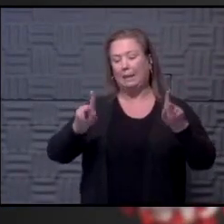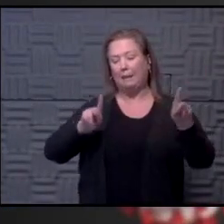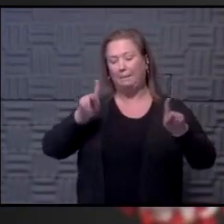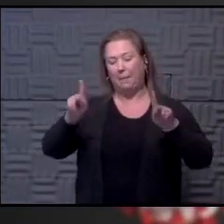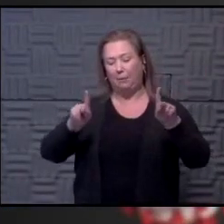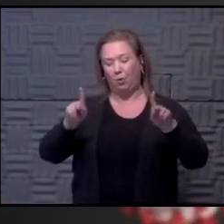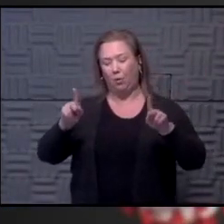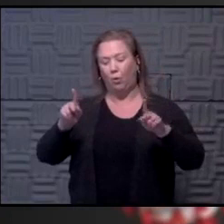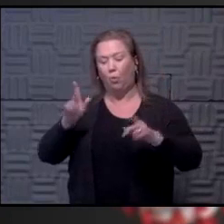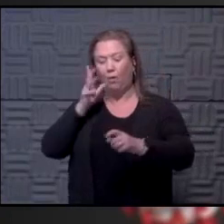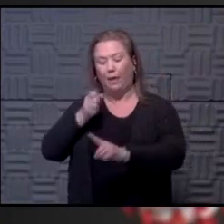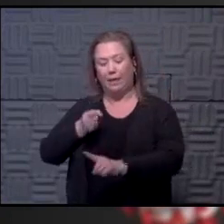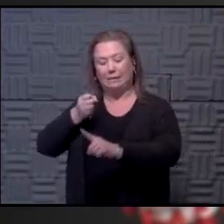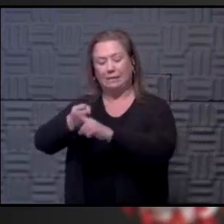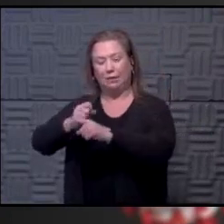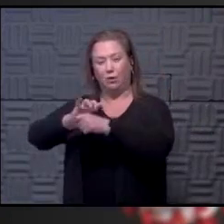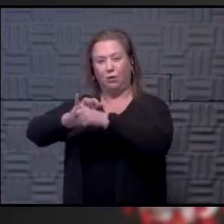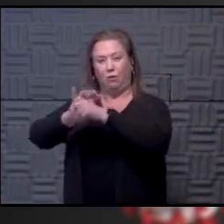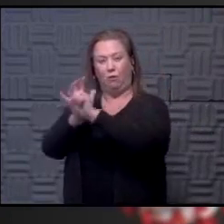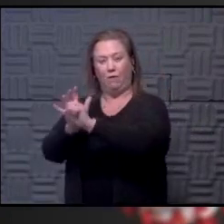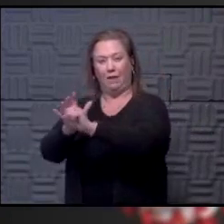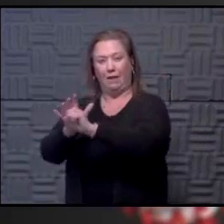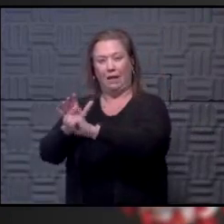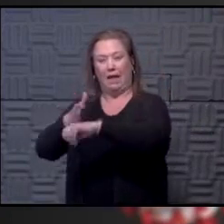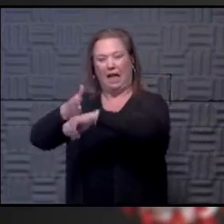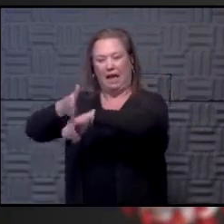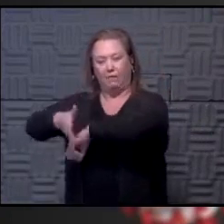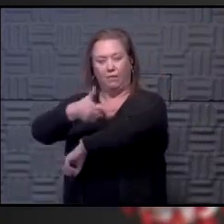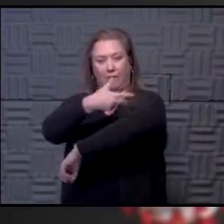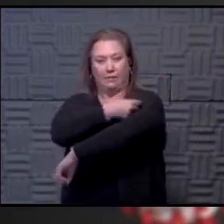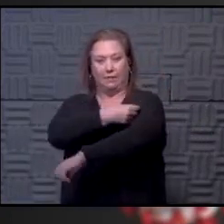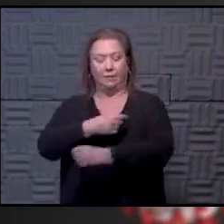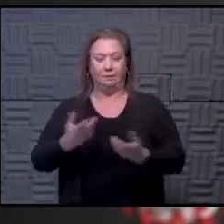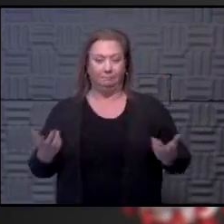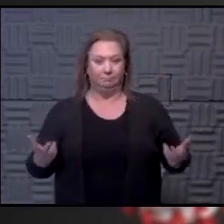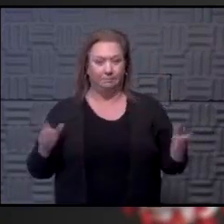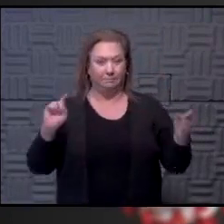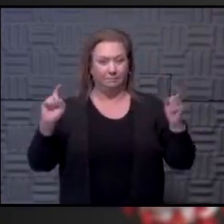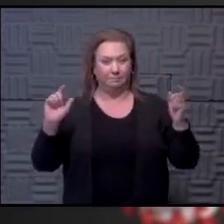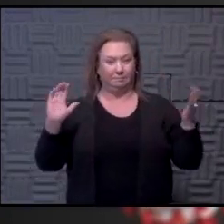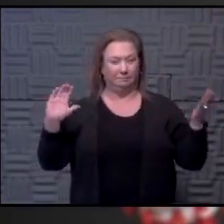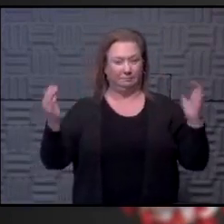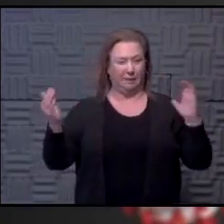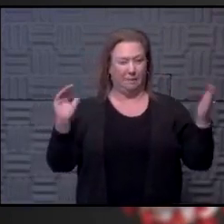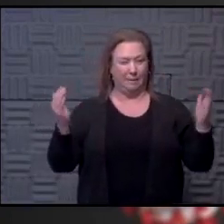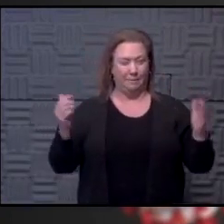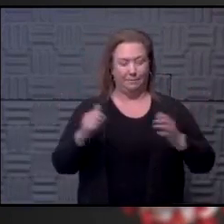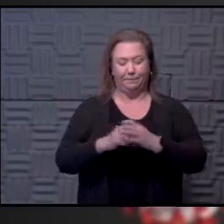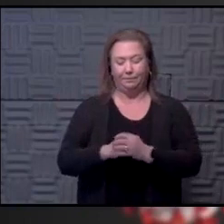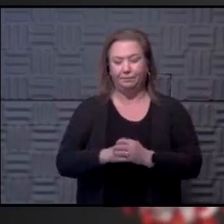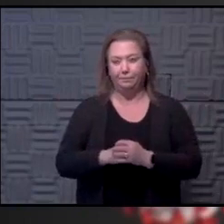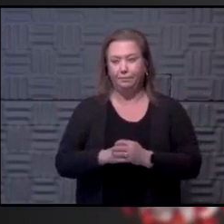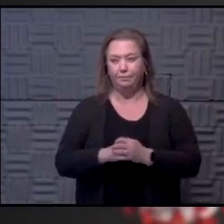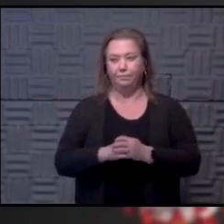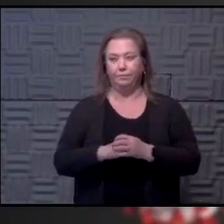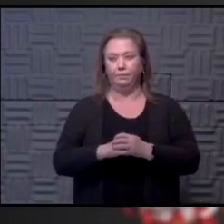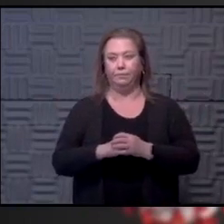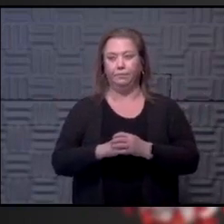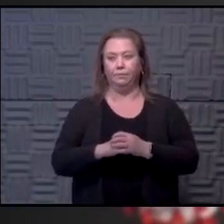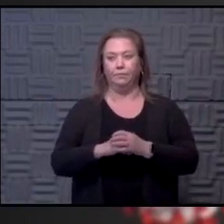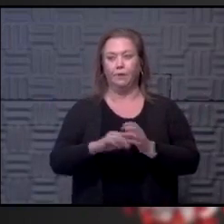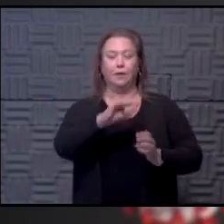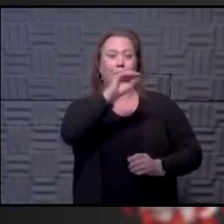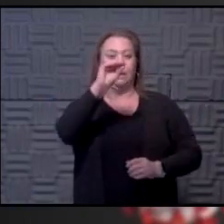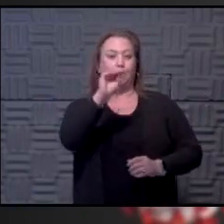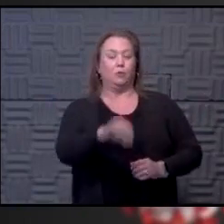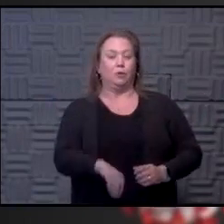after they're vaccinated? All right, Hawk, let's take a swing at this. Yeah. Well, I think, first of all, let's start with the second about the